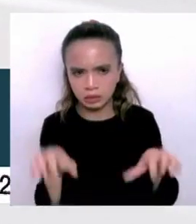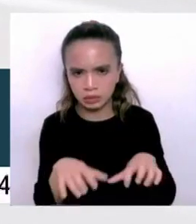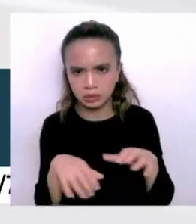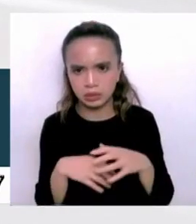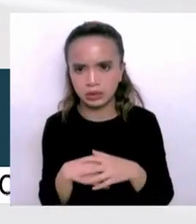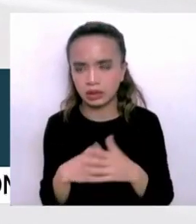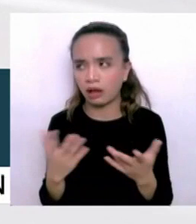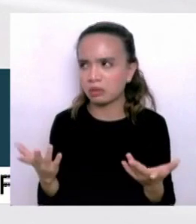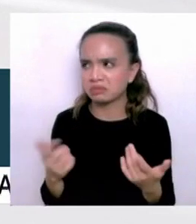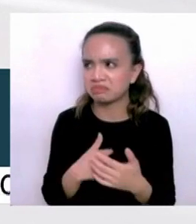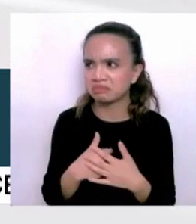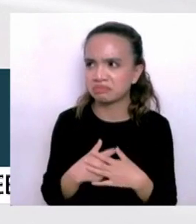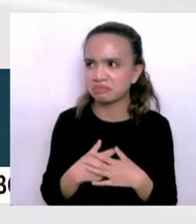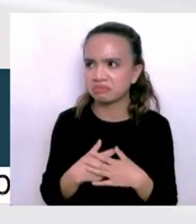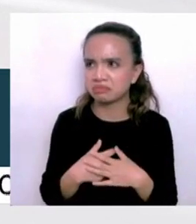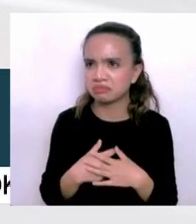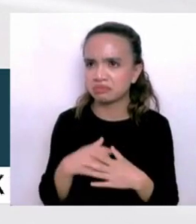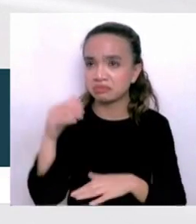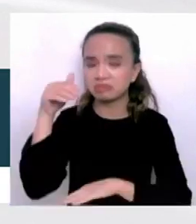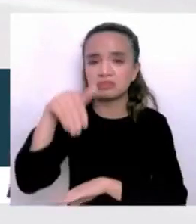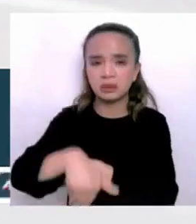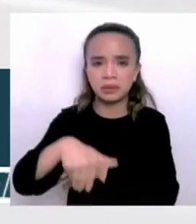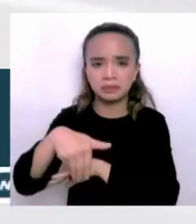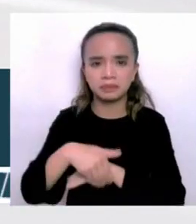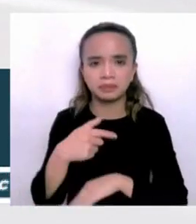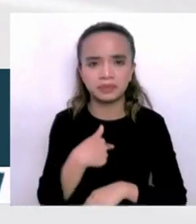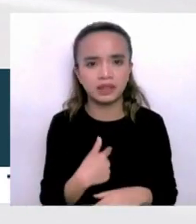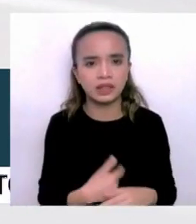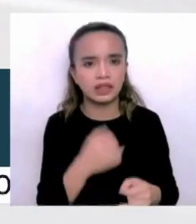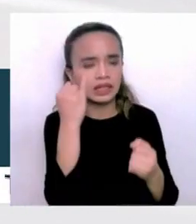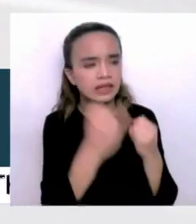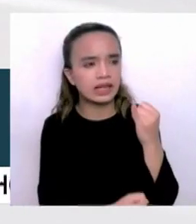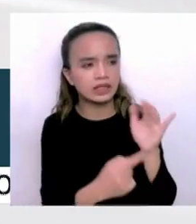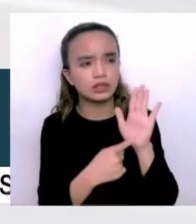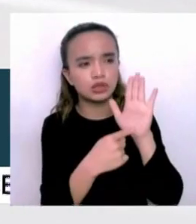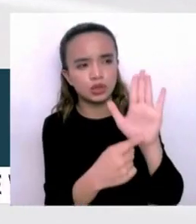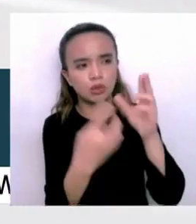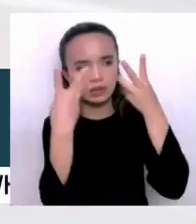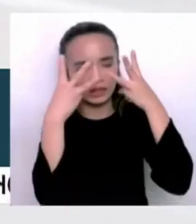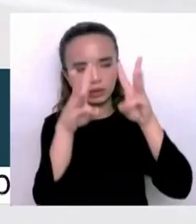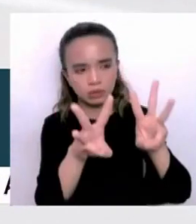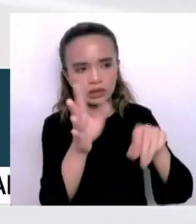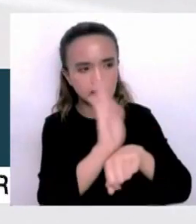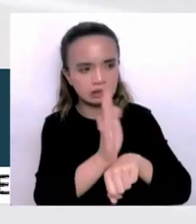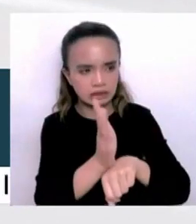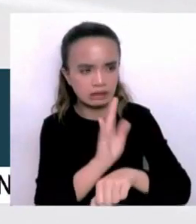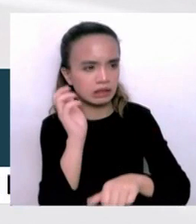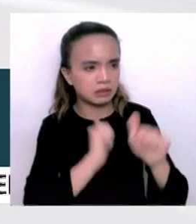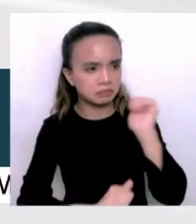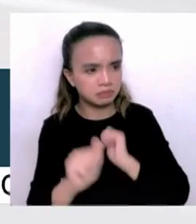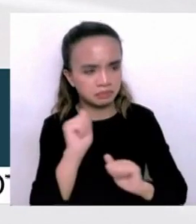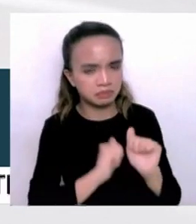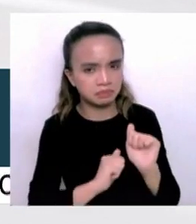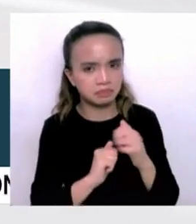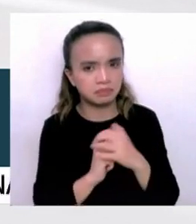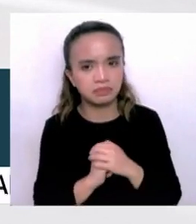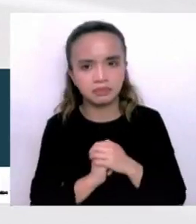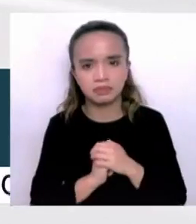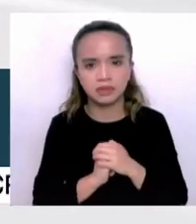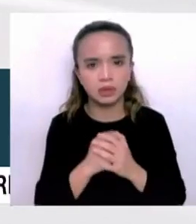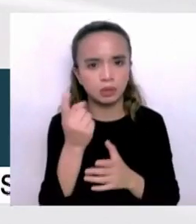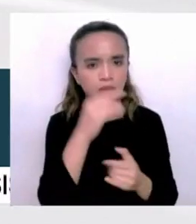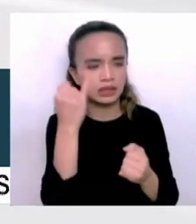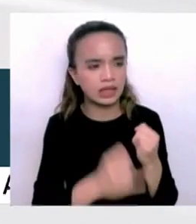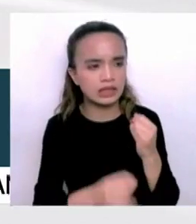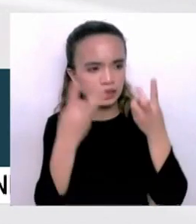Well, night owl. Last show you watched, you streamed, ano pong huli